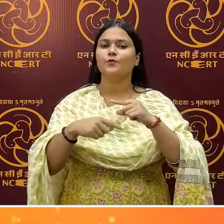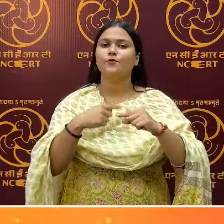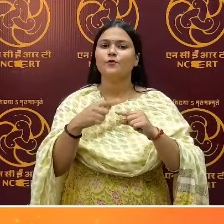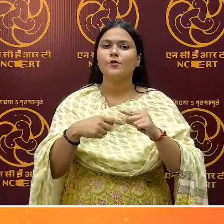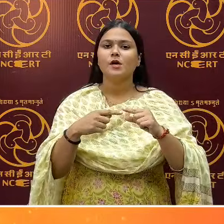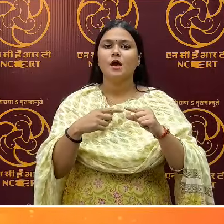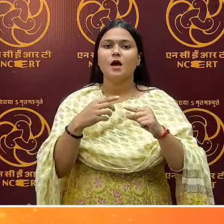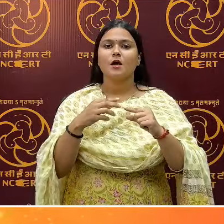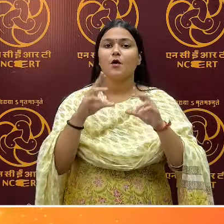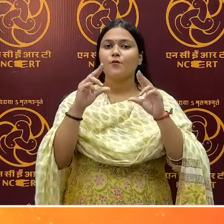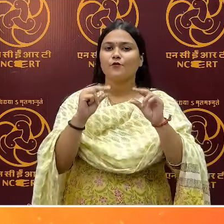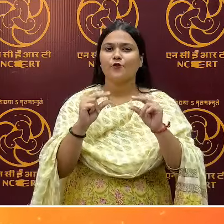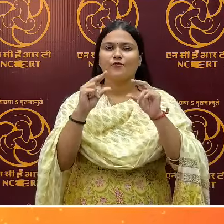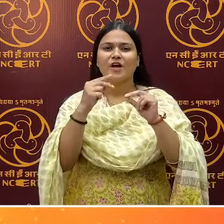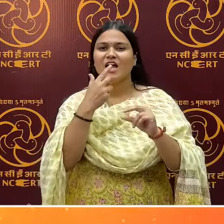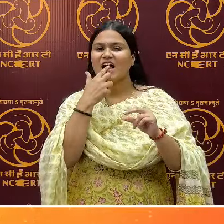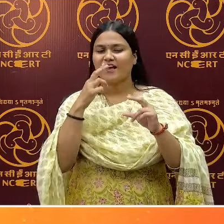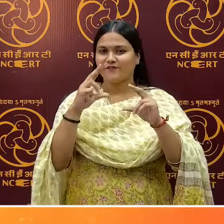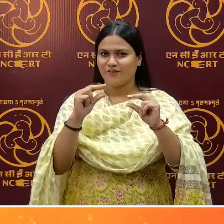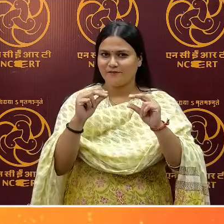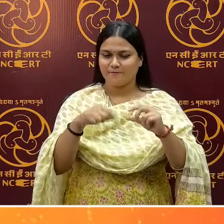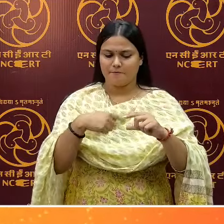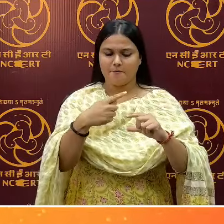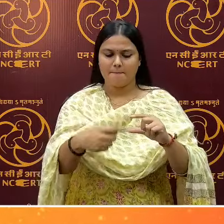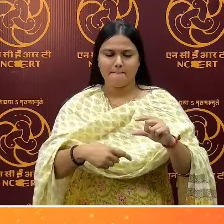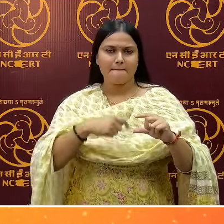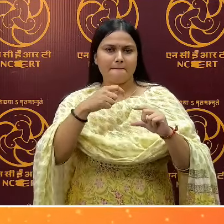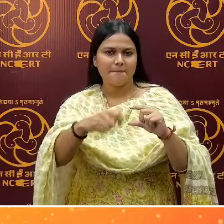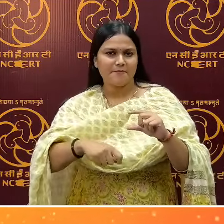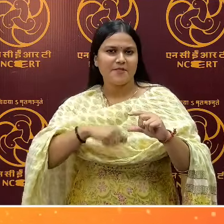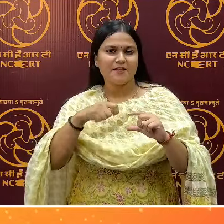and he used to wear cotton only. And potter's